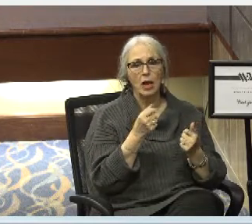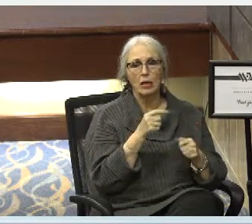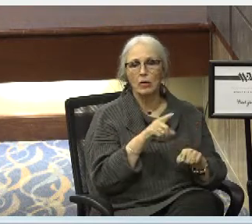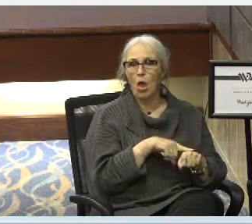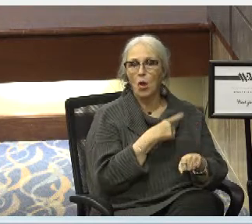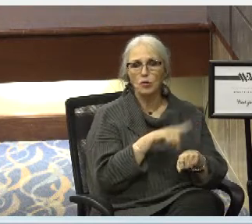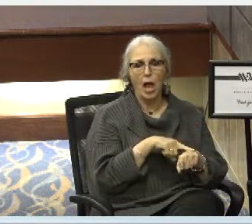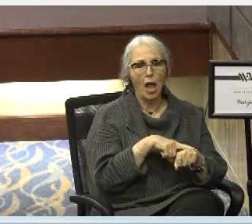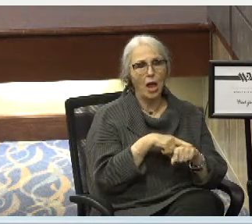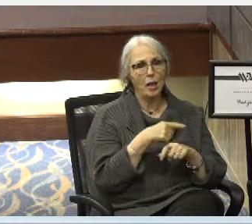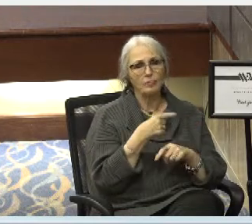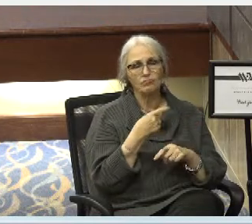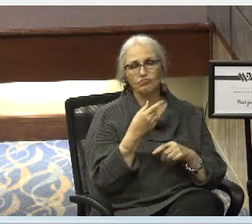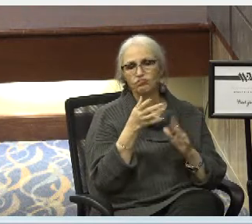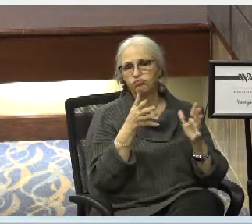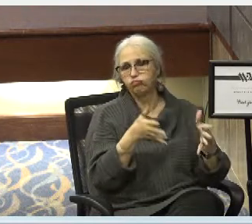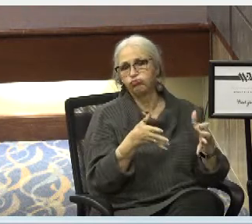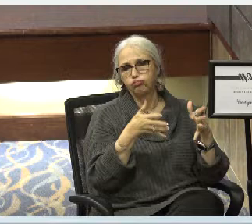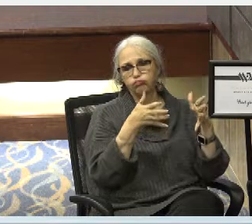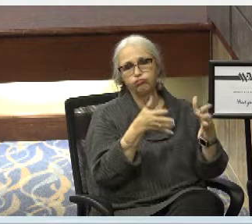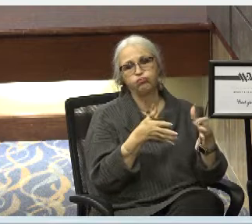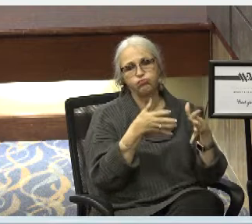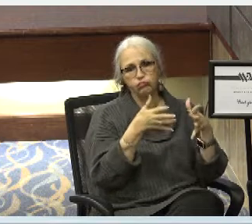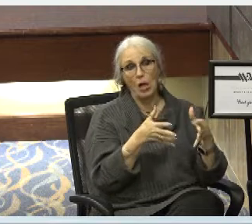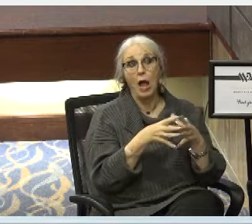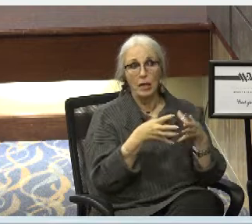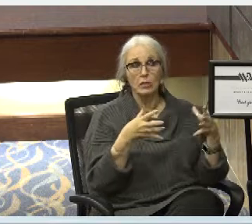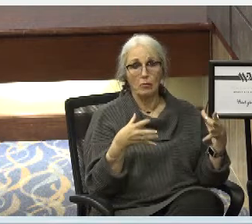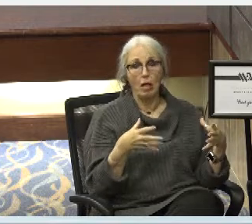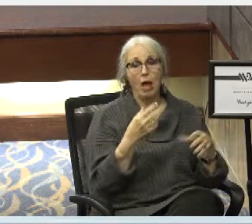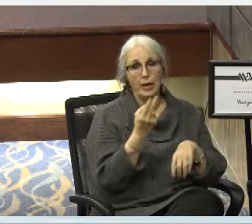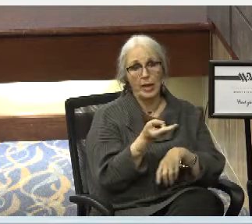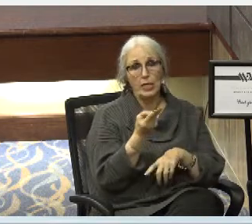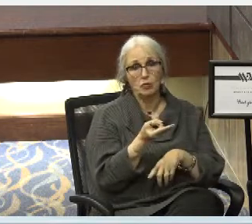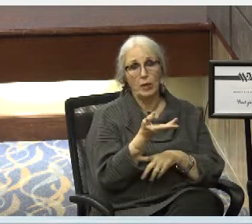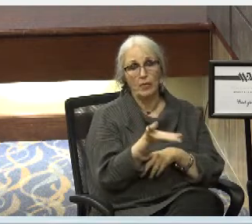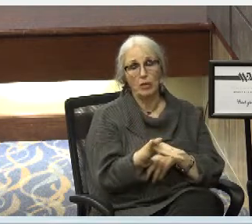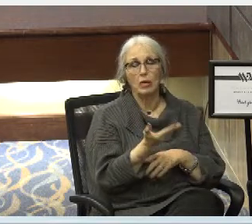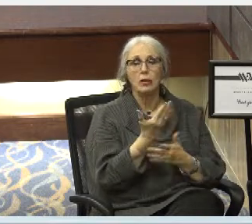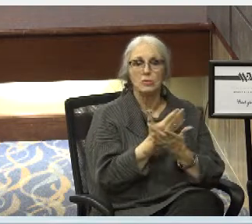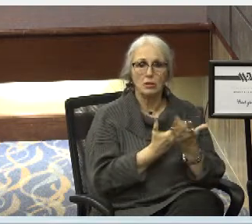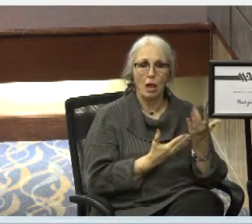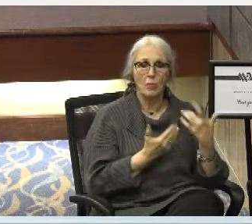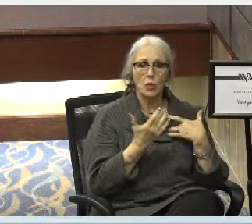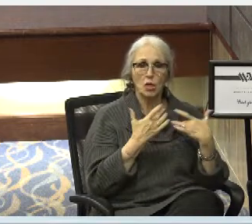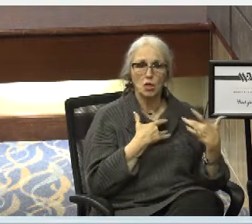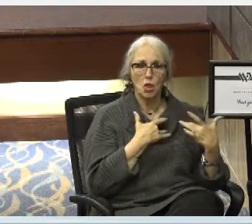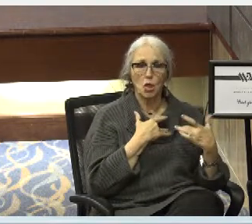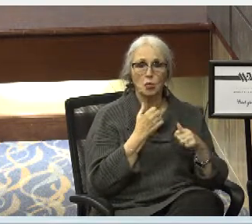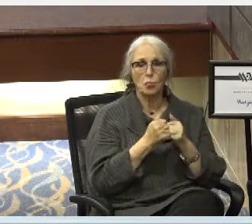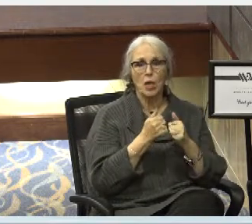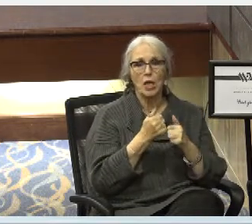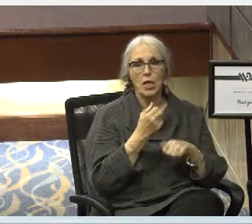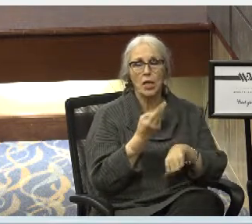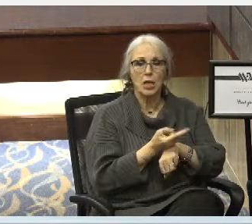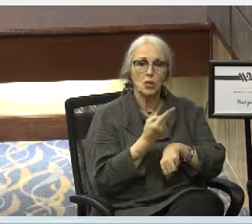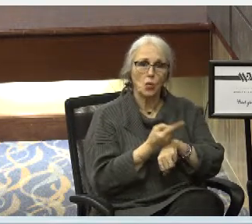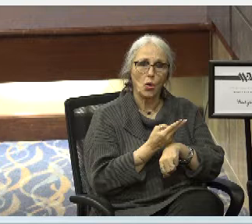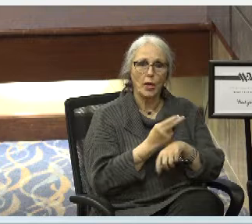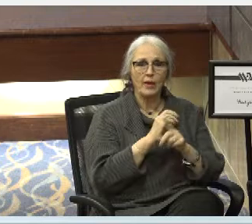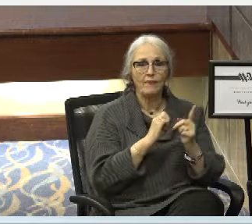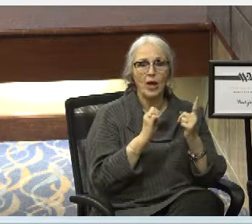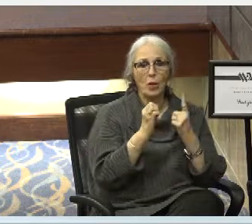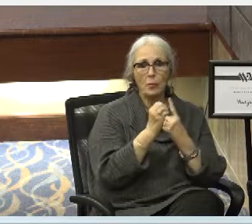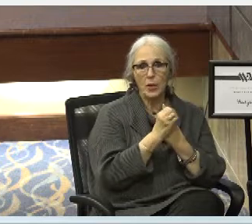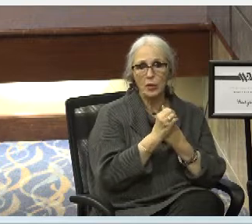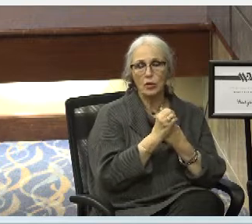sat dormant and has a lot of history there, and there's some concern about historical, archaeological, or environmental issues